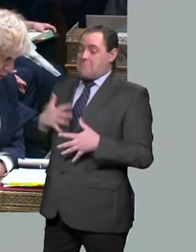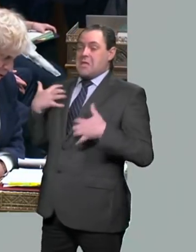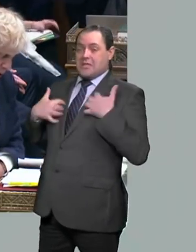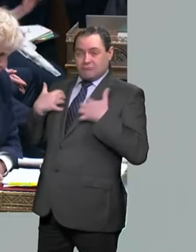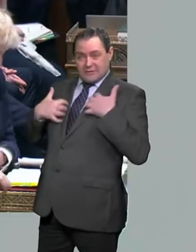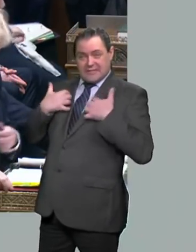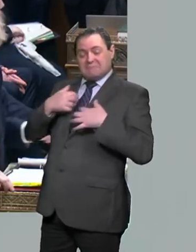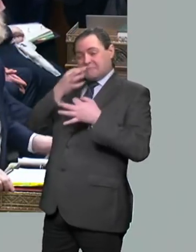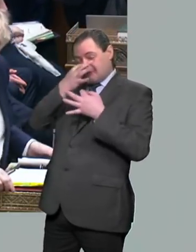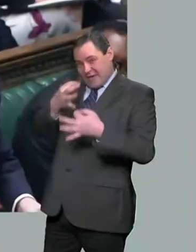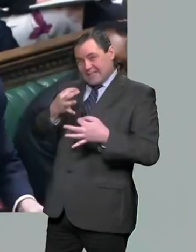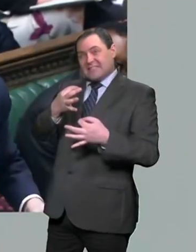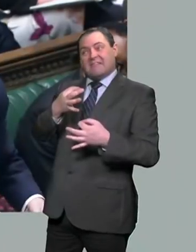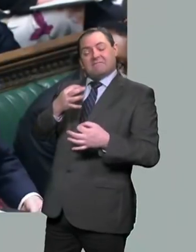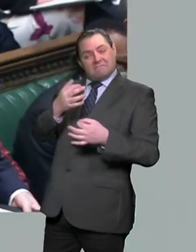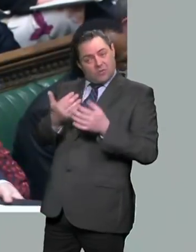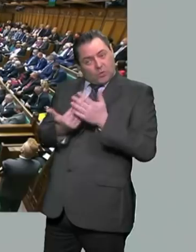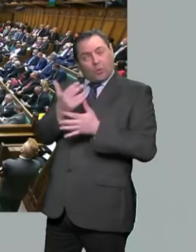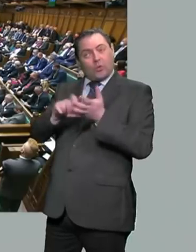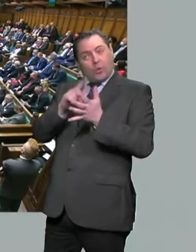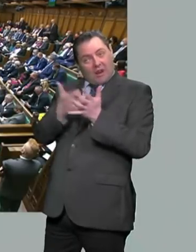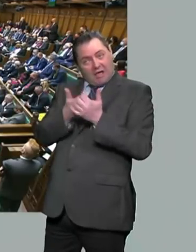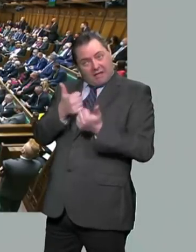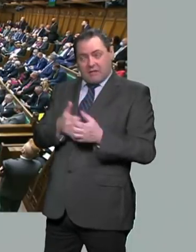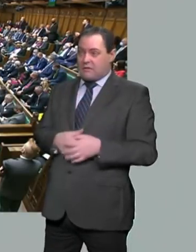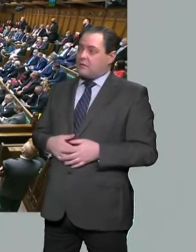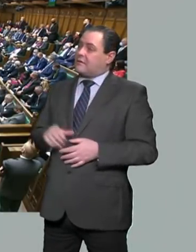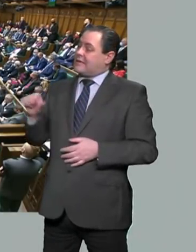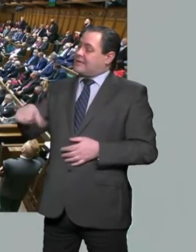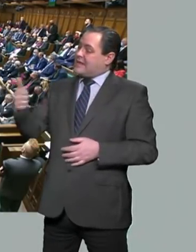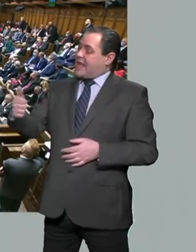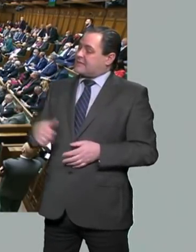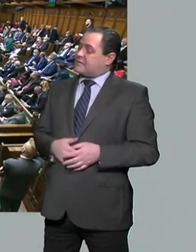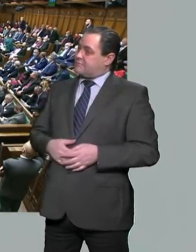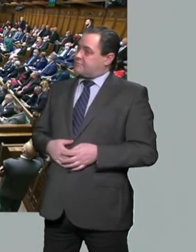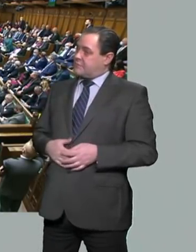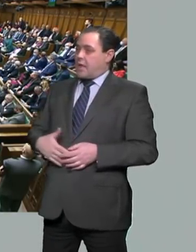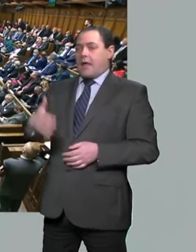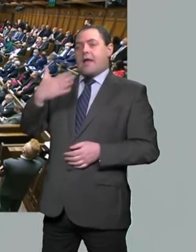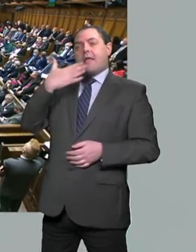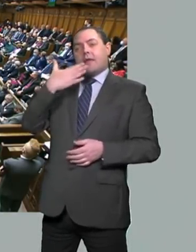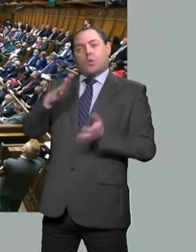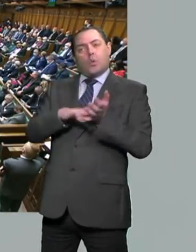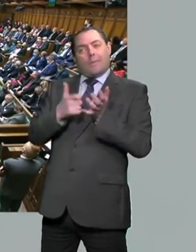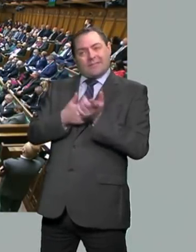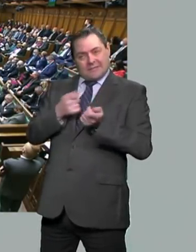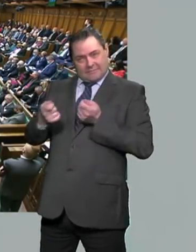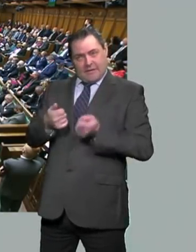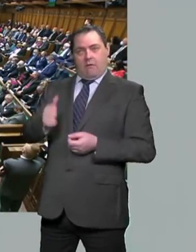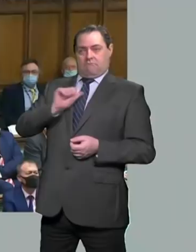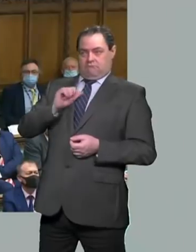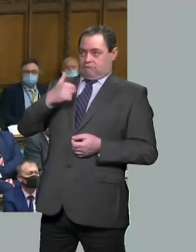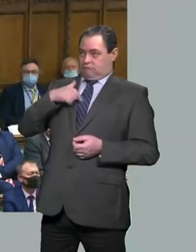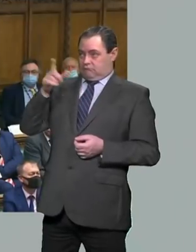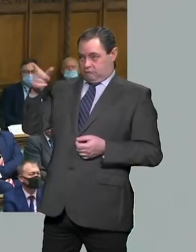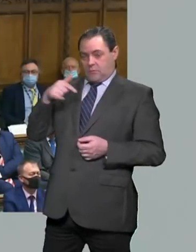attractive prospect for new nuclear power. Colin Eastman. Thank you, Mr. Speaker. I'm not sure if the Prime Minister has noticed, but while